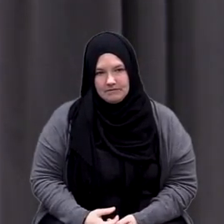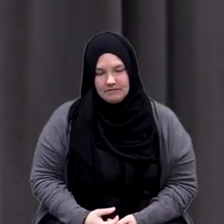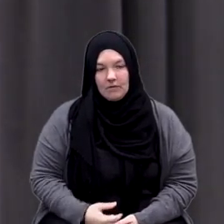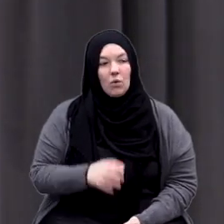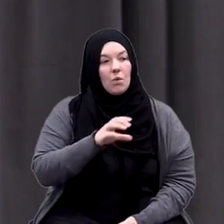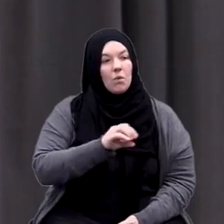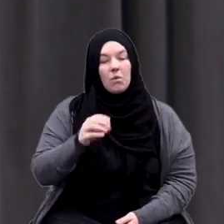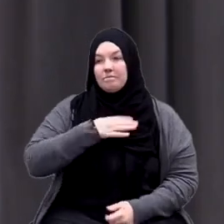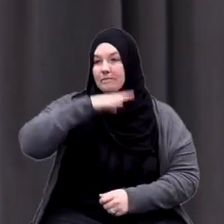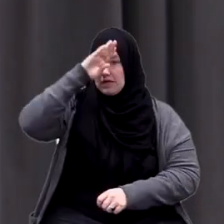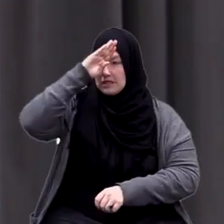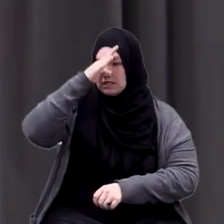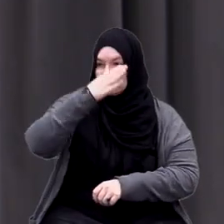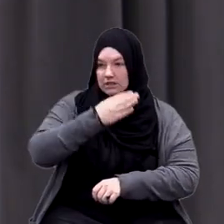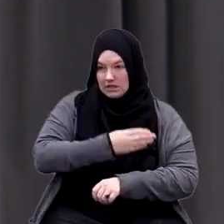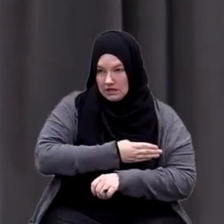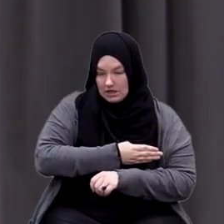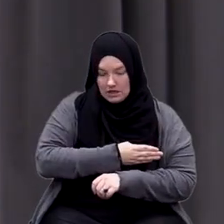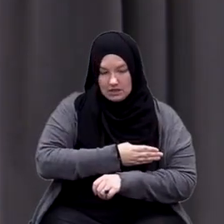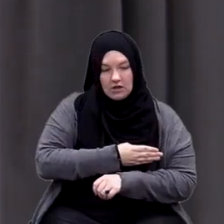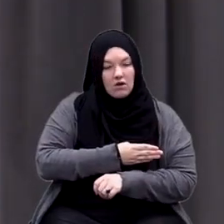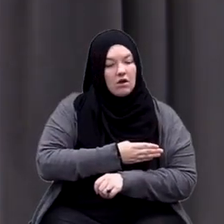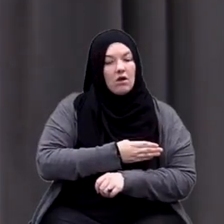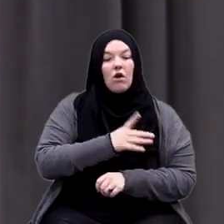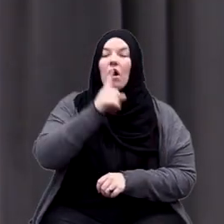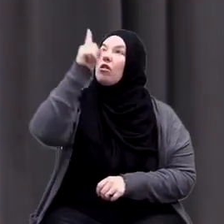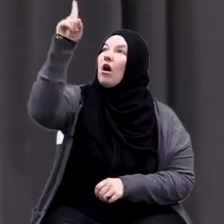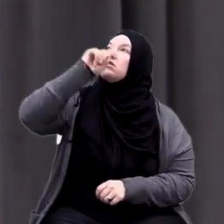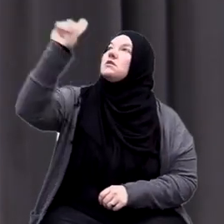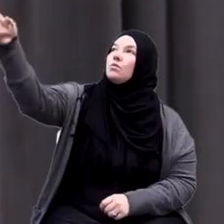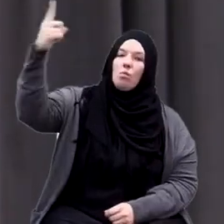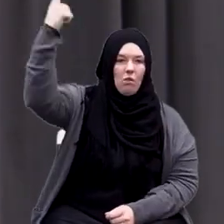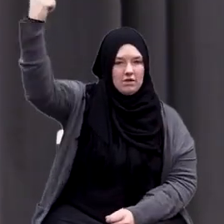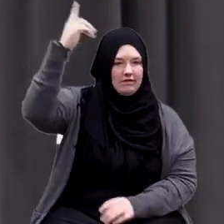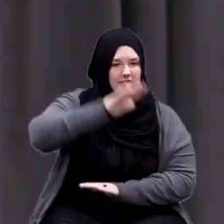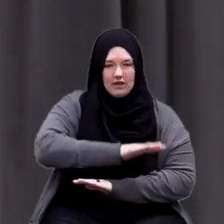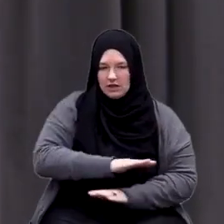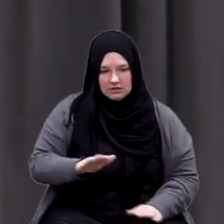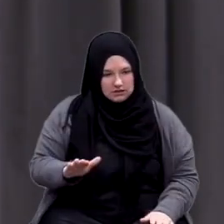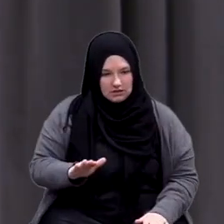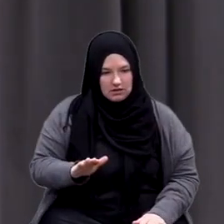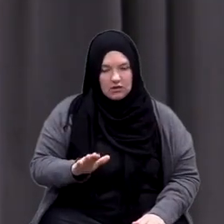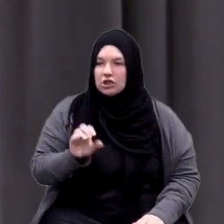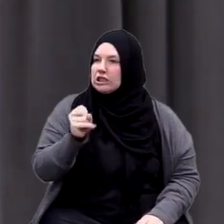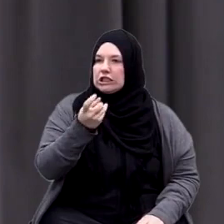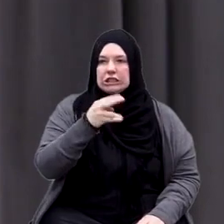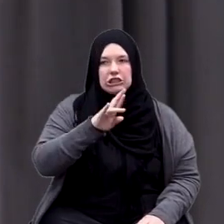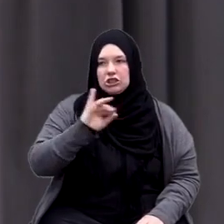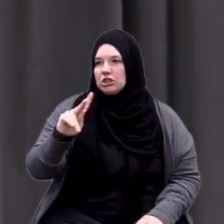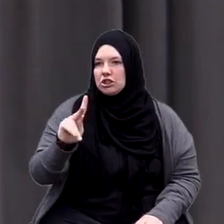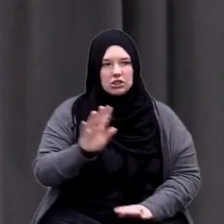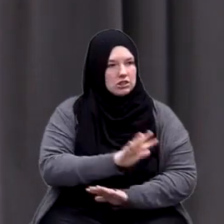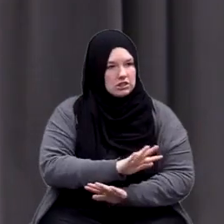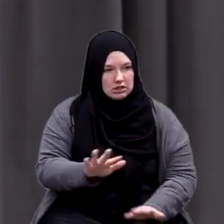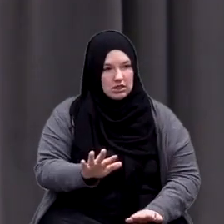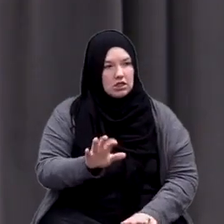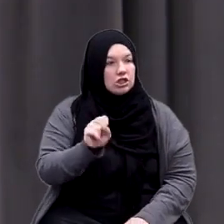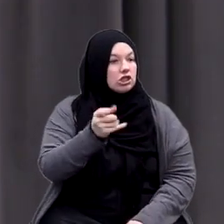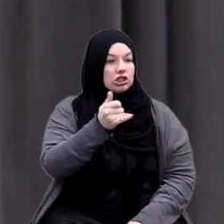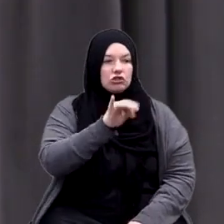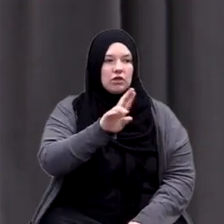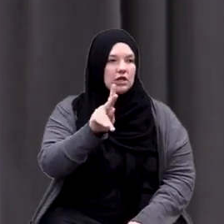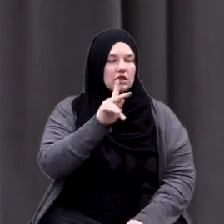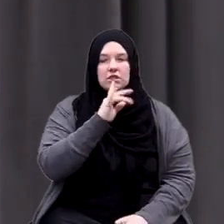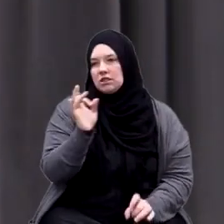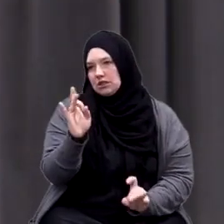O my son, associate none with Allah. Inna shirka la zulmun azim. Shirk is a grave